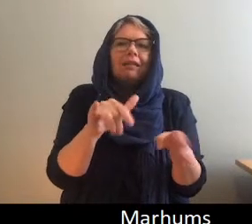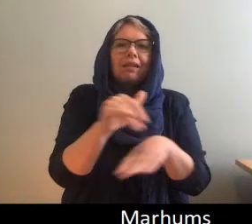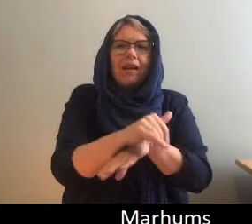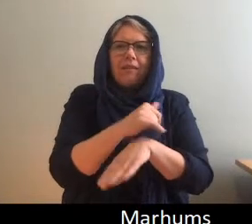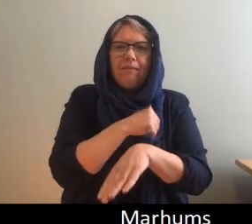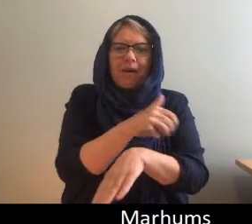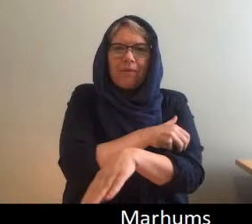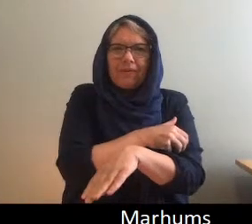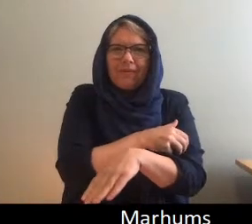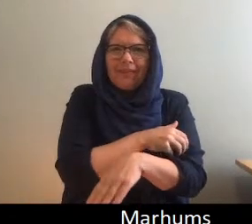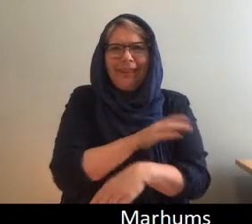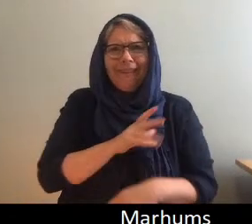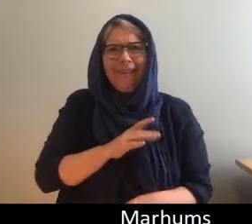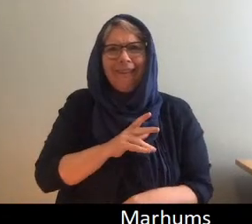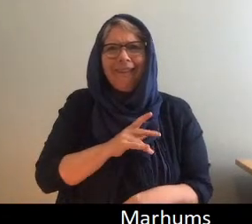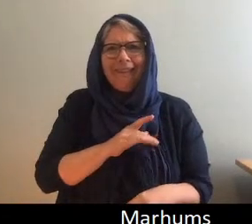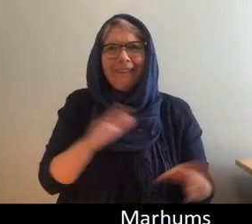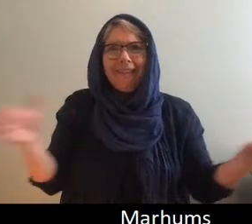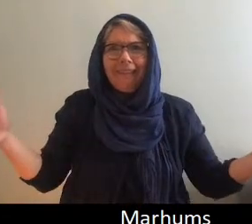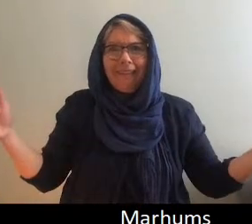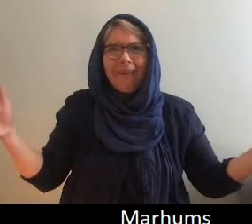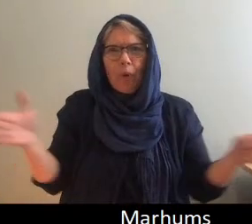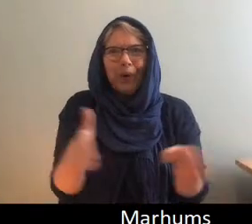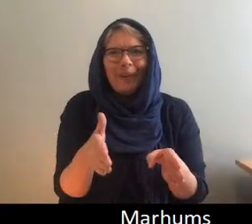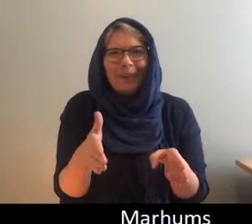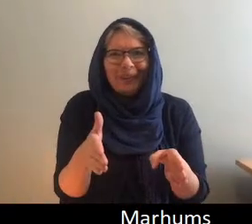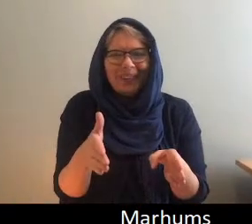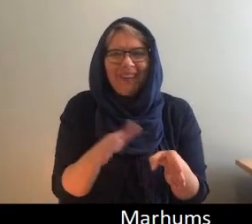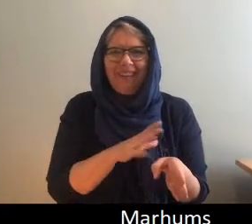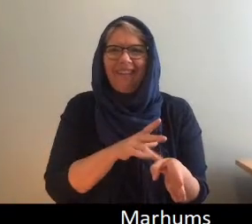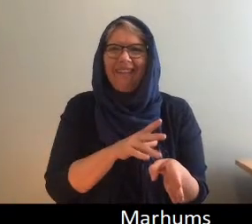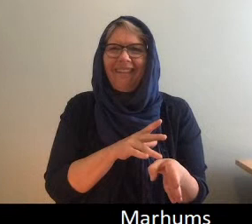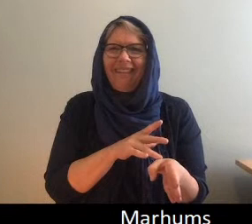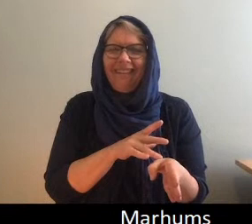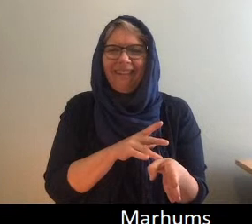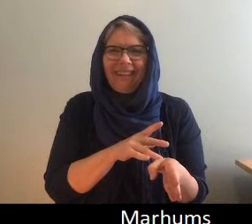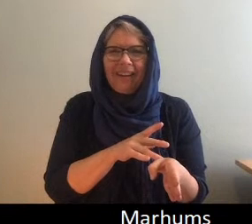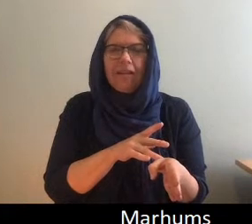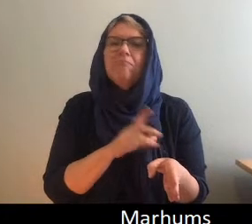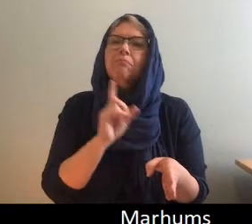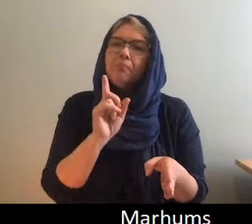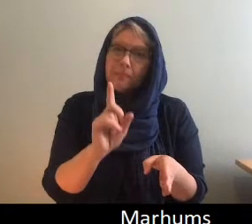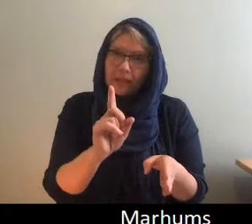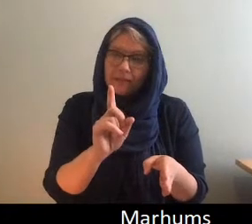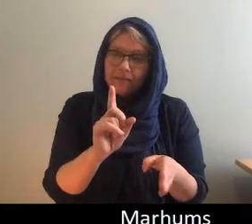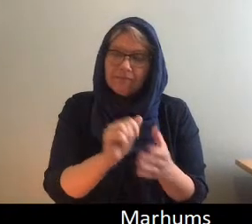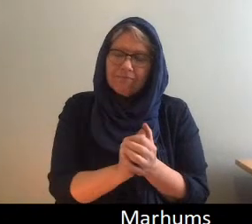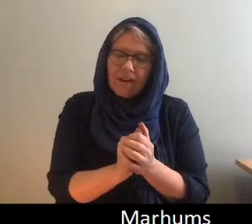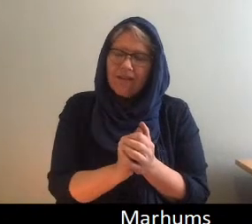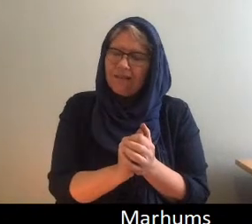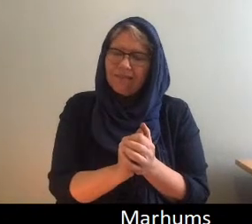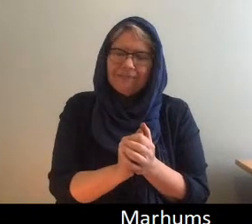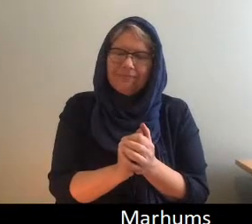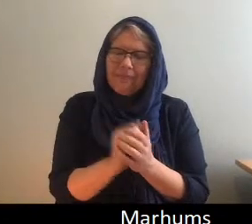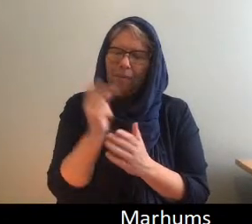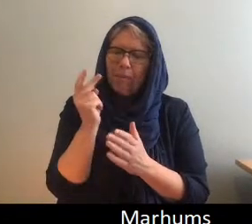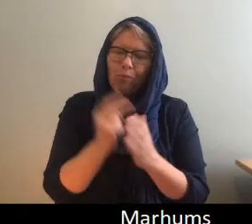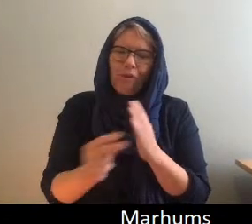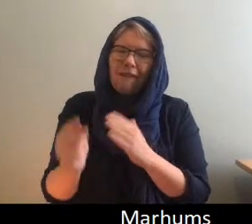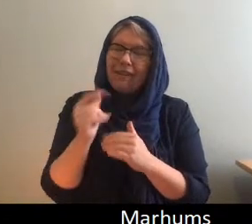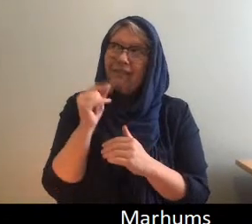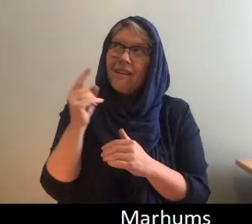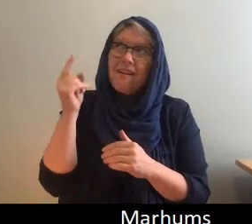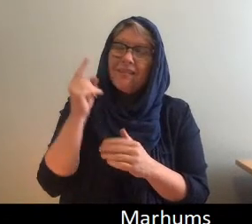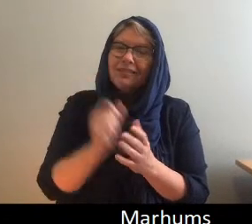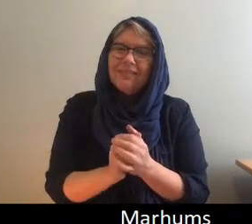if you are, may Allah bless you, may Allah protect you, inshallah. If you're self-isolating or staying at home because of safety and security, inshallah, you